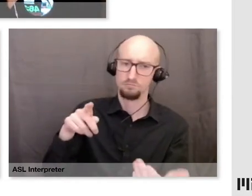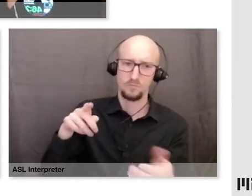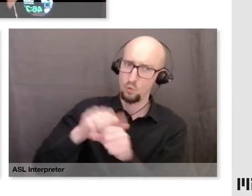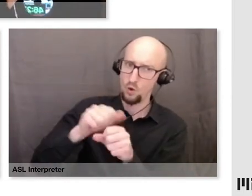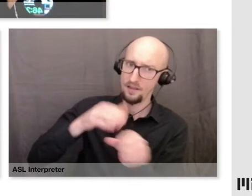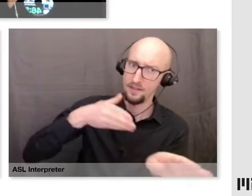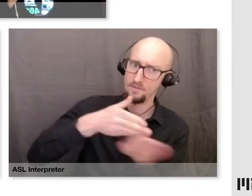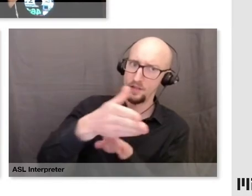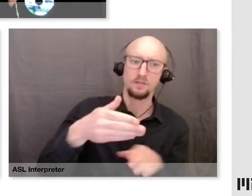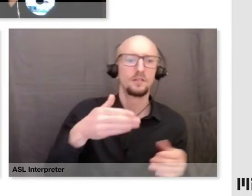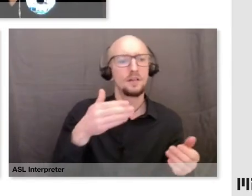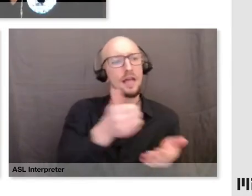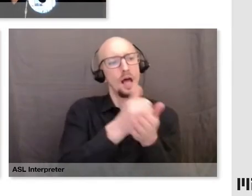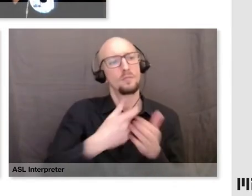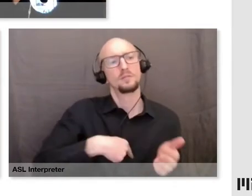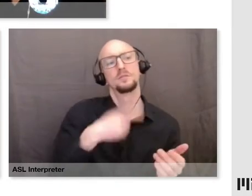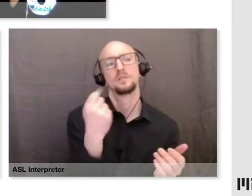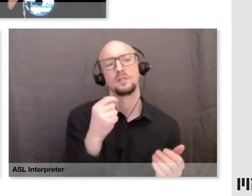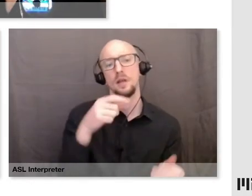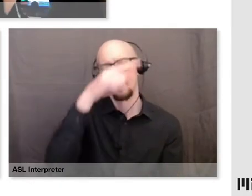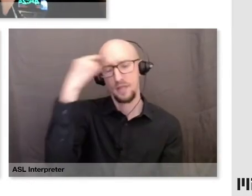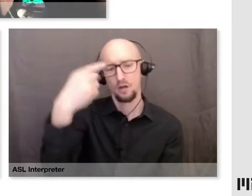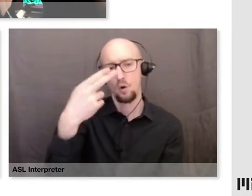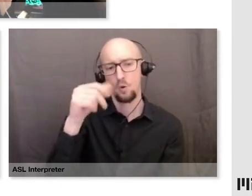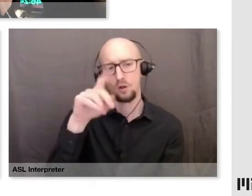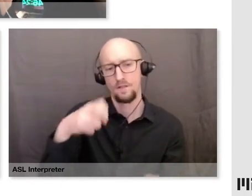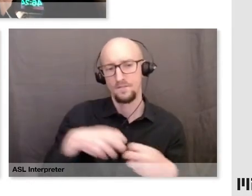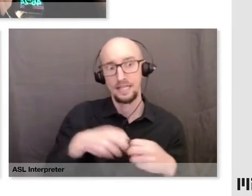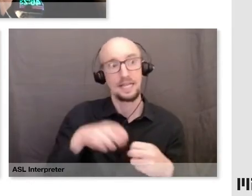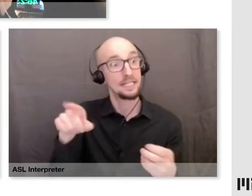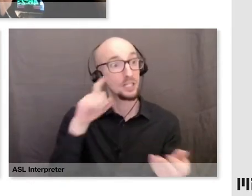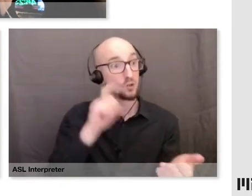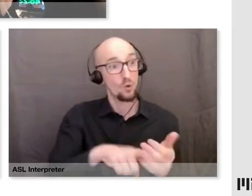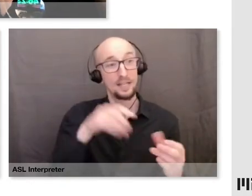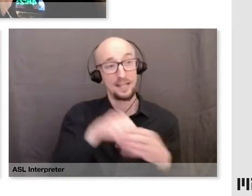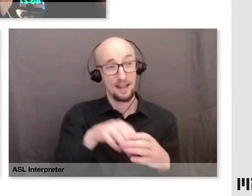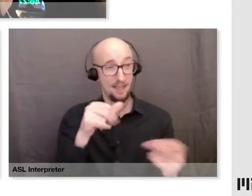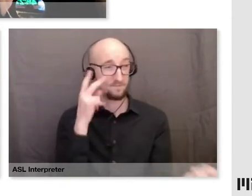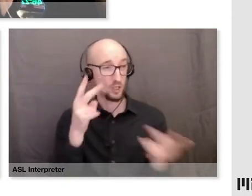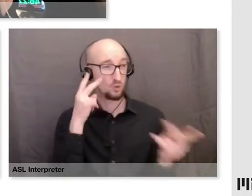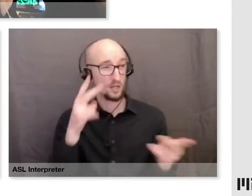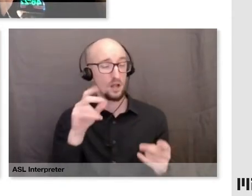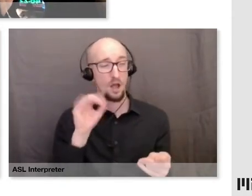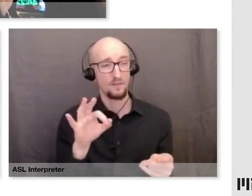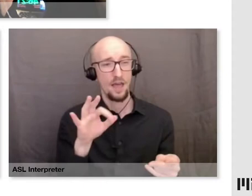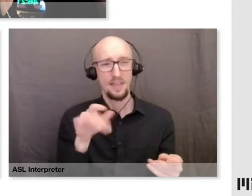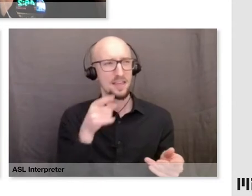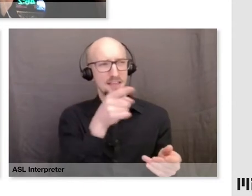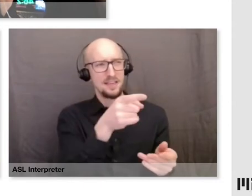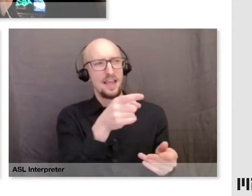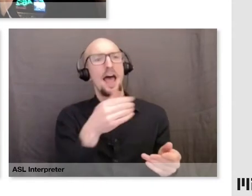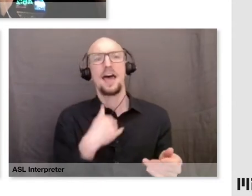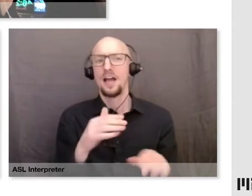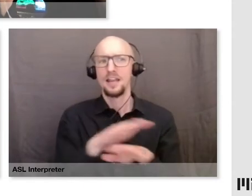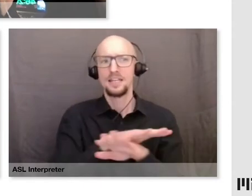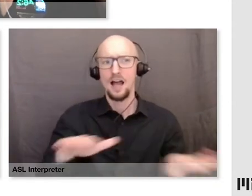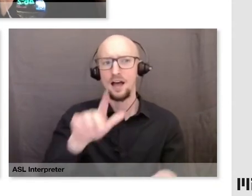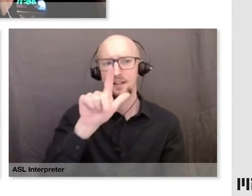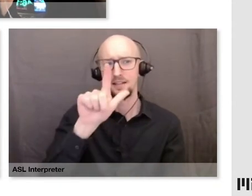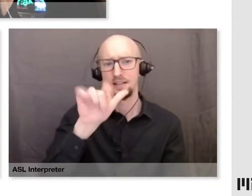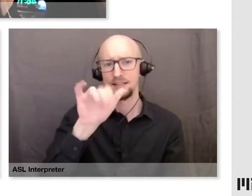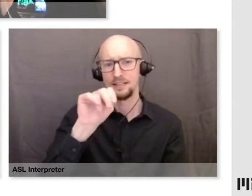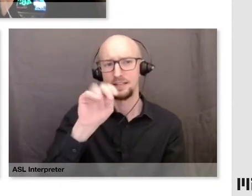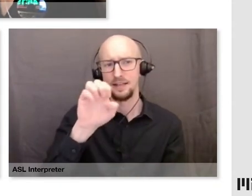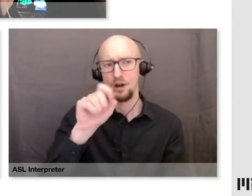understanding black hole physics, he noticed in the visualization that there was a nonlinearity that he had not picked up